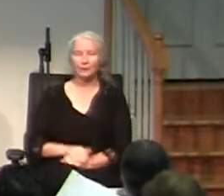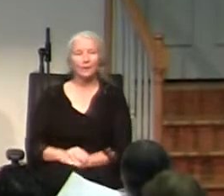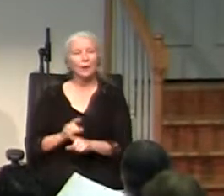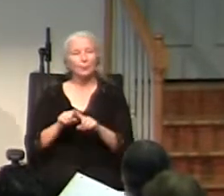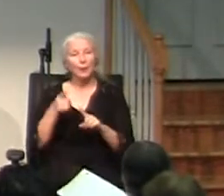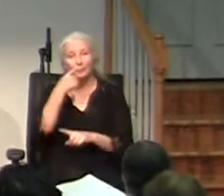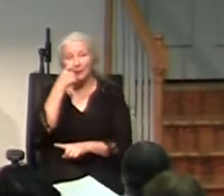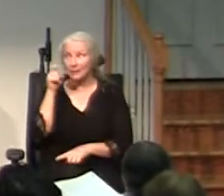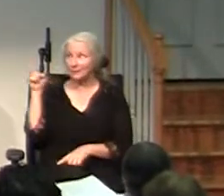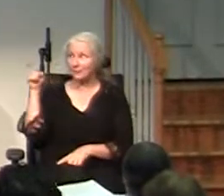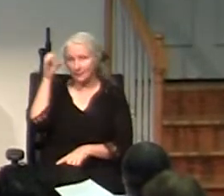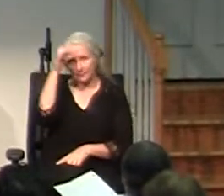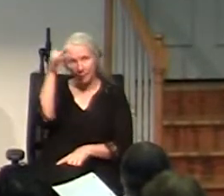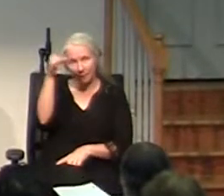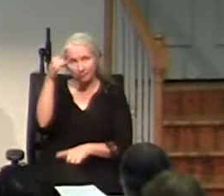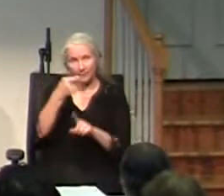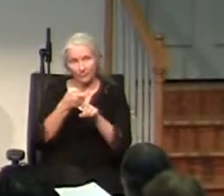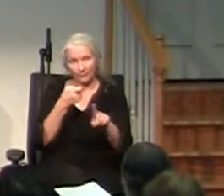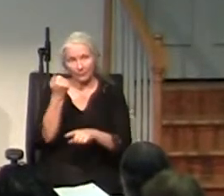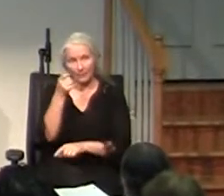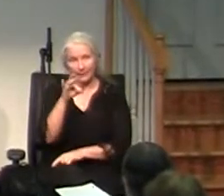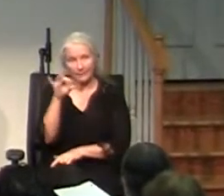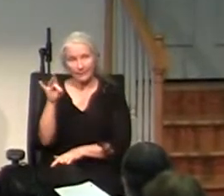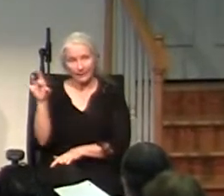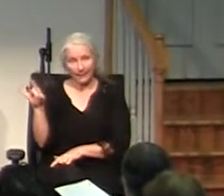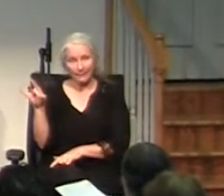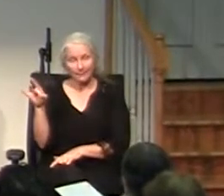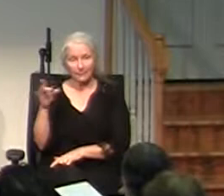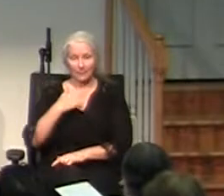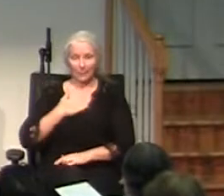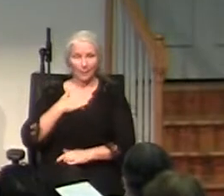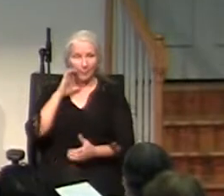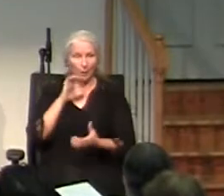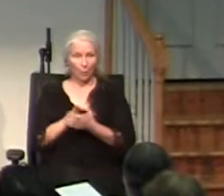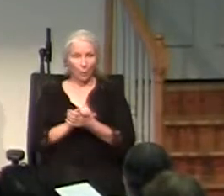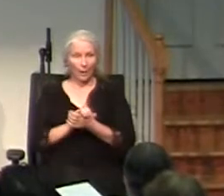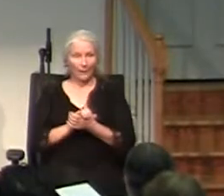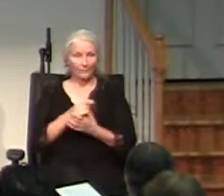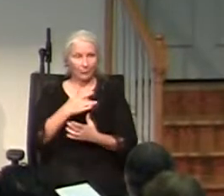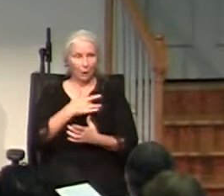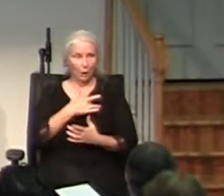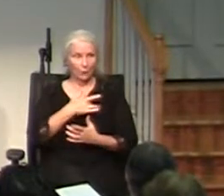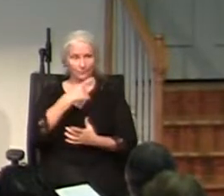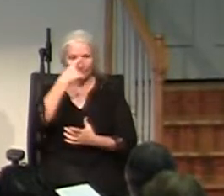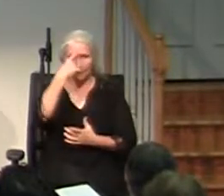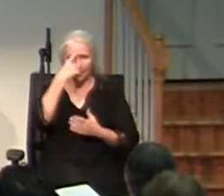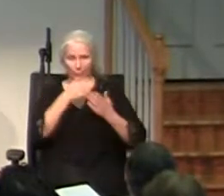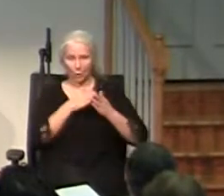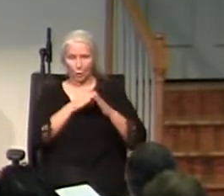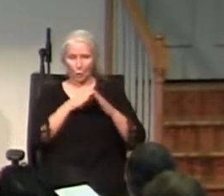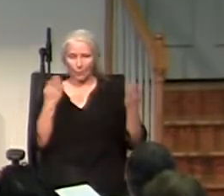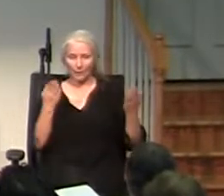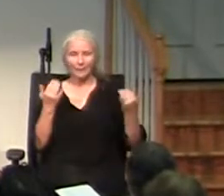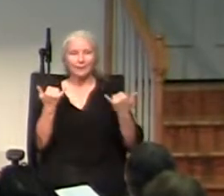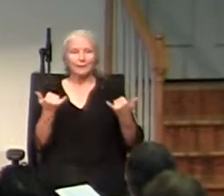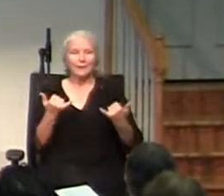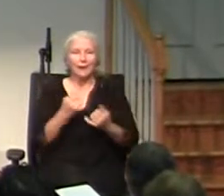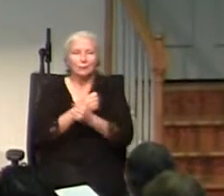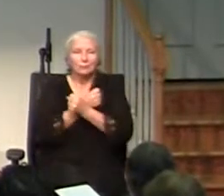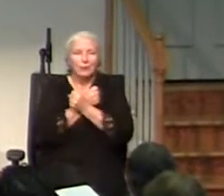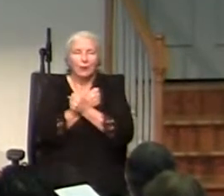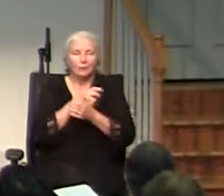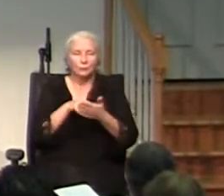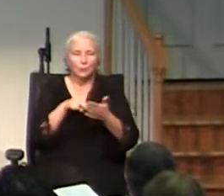these concepts of 1888 that opened her heart and mind. She now loves to read the Great